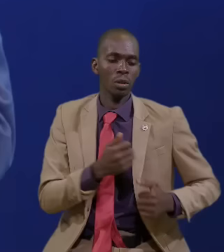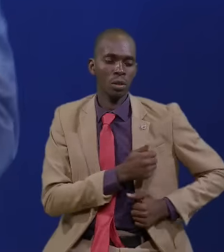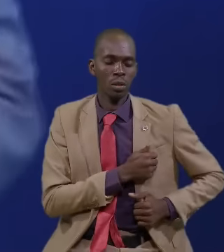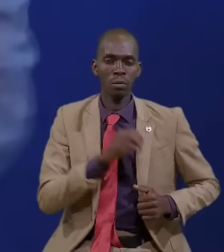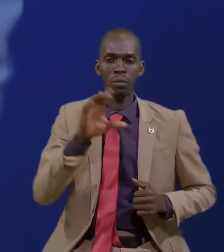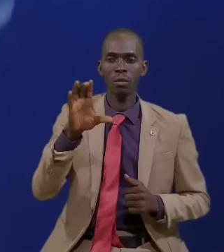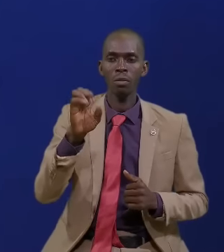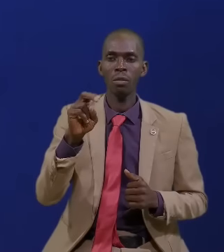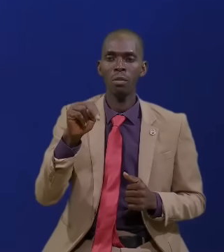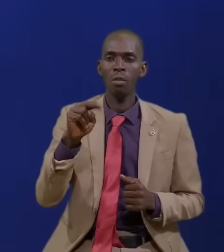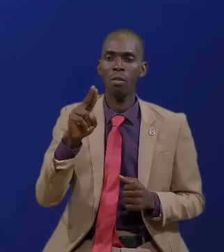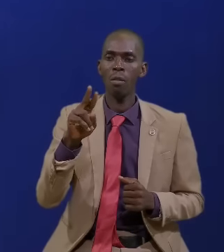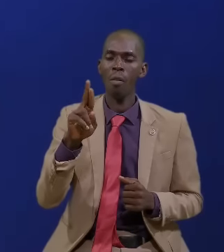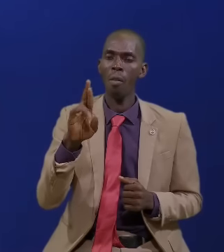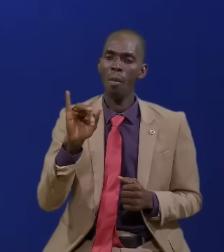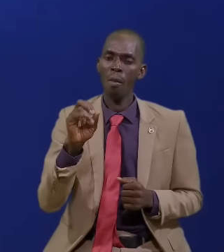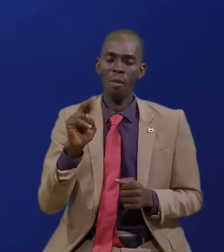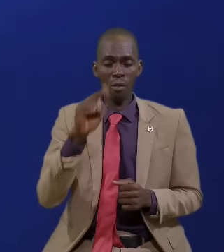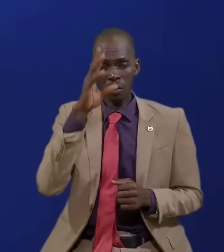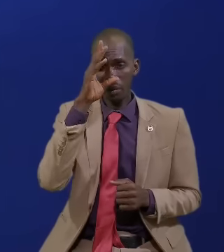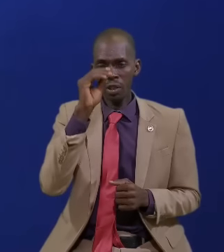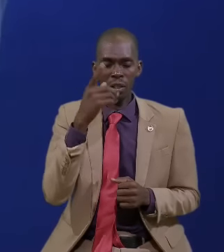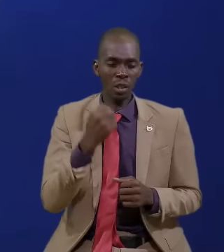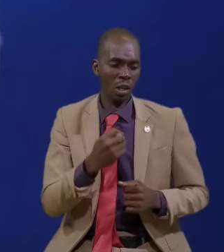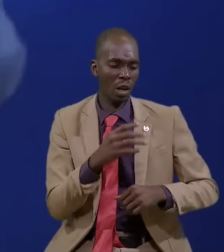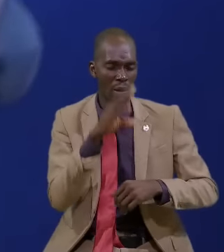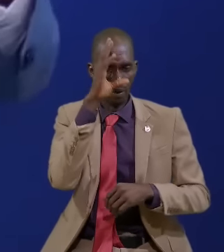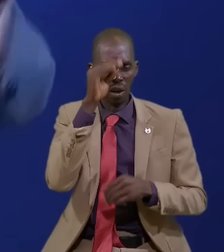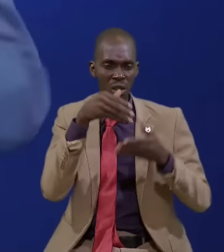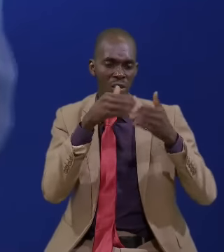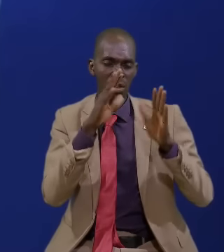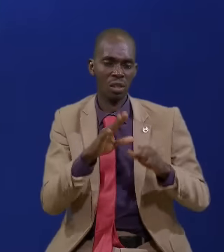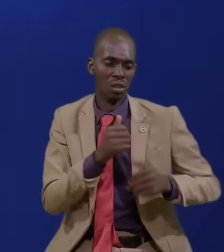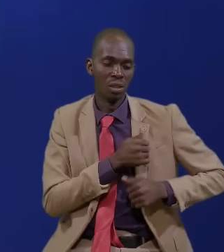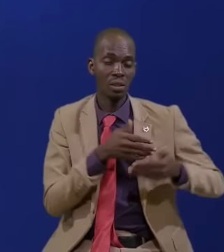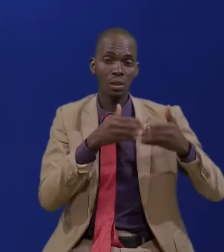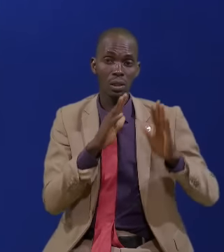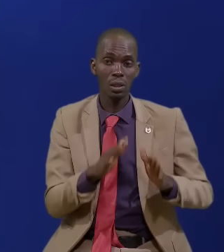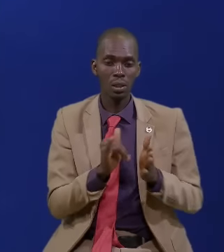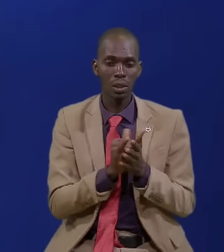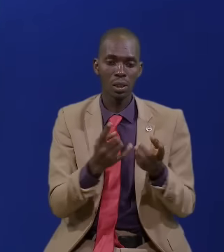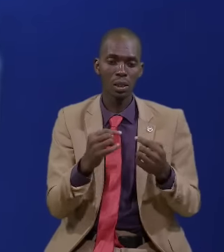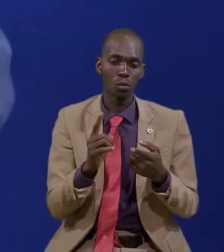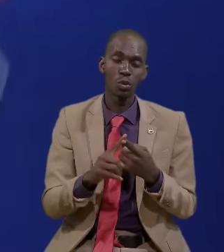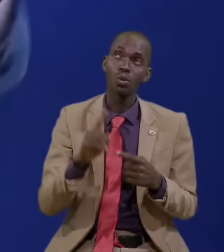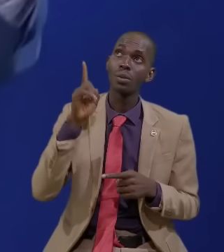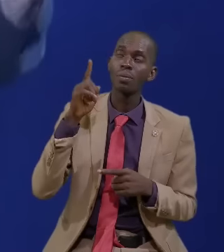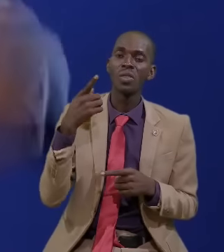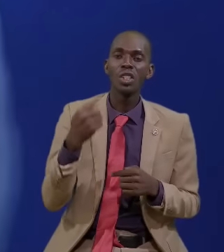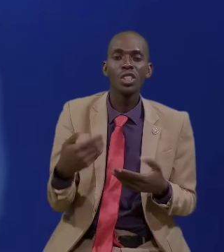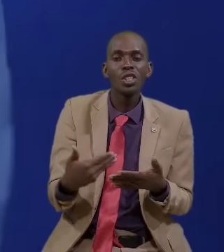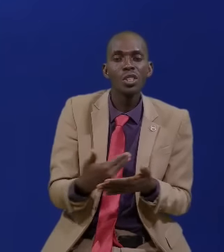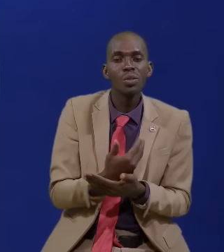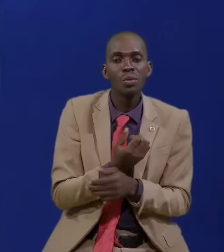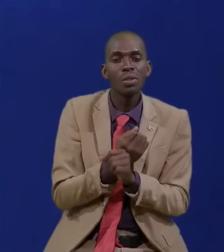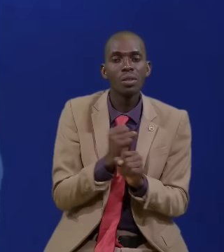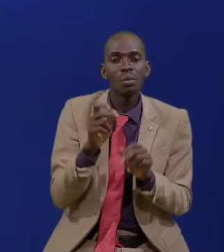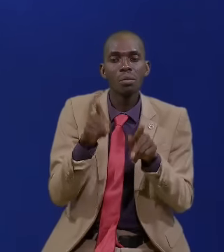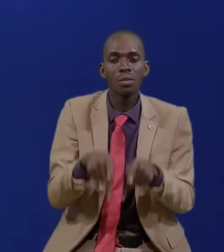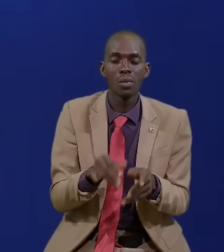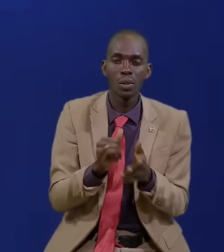him, the captain that came to him, the convert that comes to him, the Christian